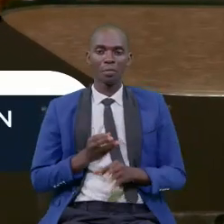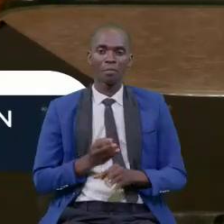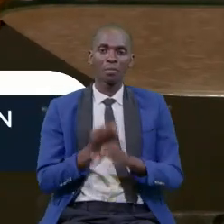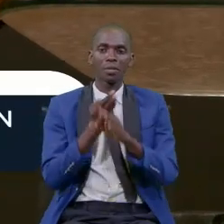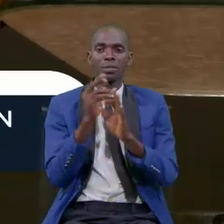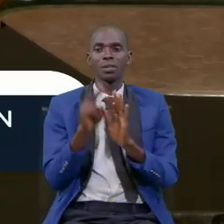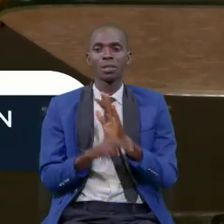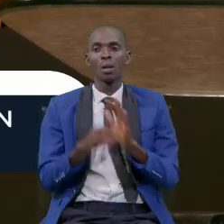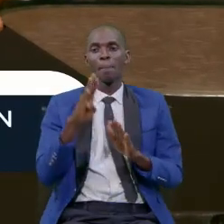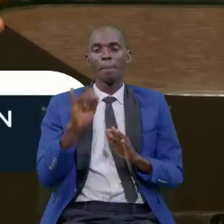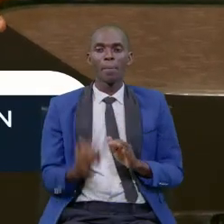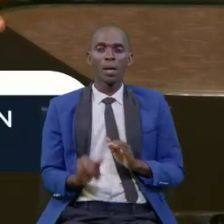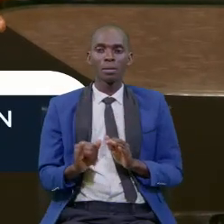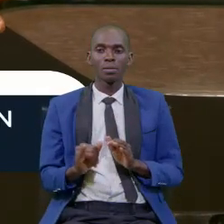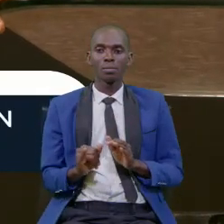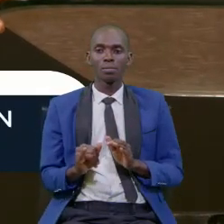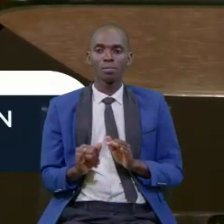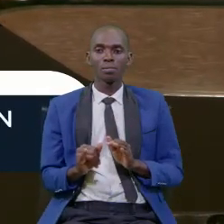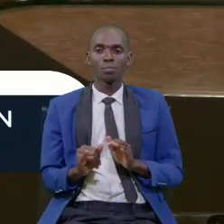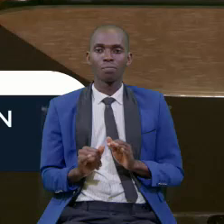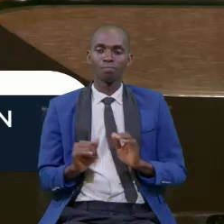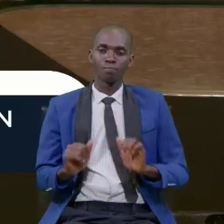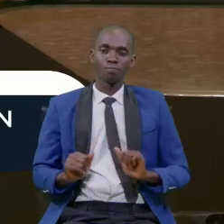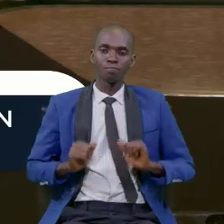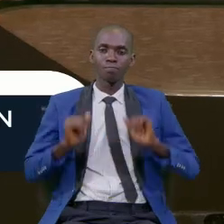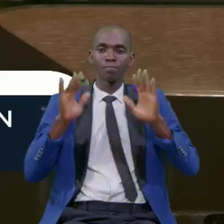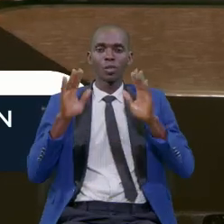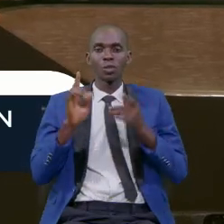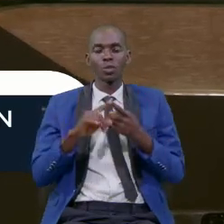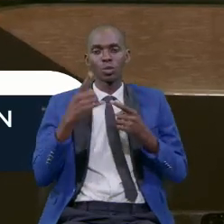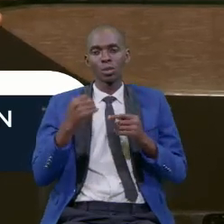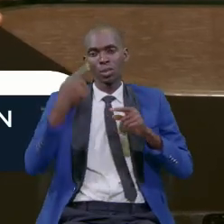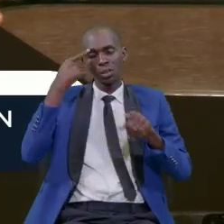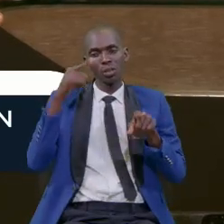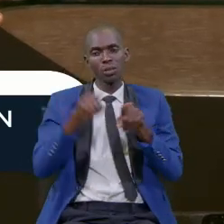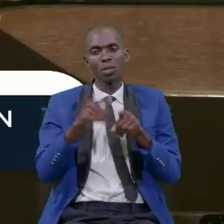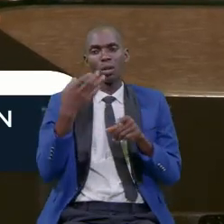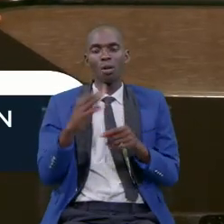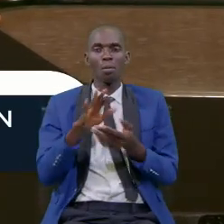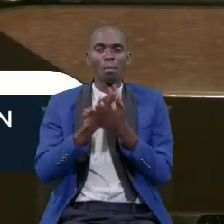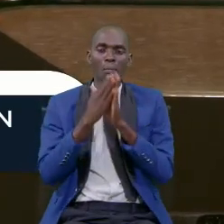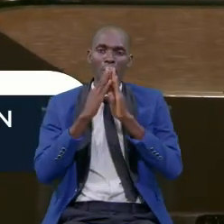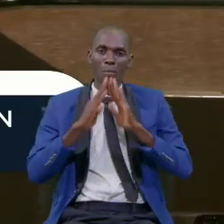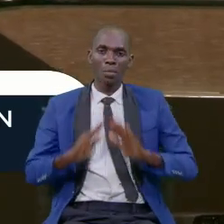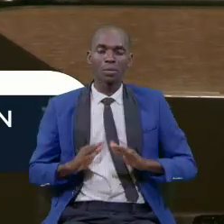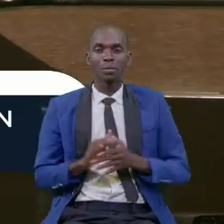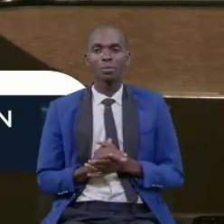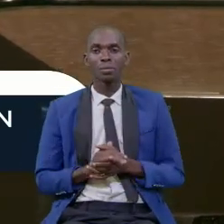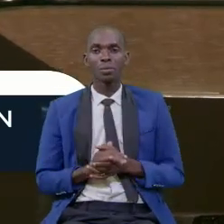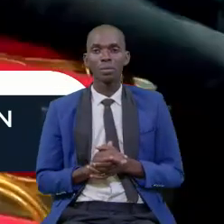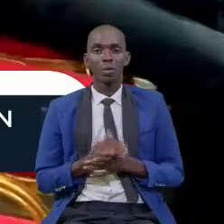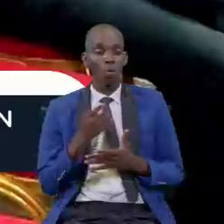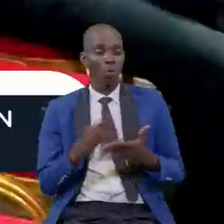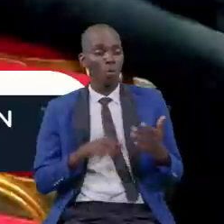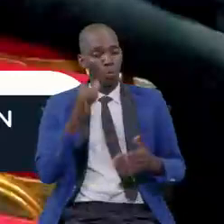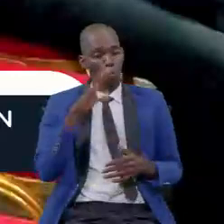fruitfulness by devotion to the covenant of peace. What she